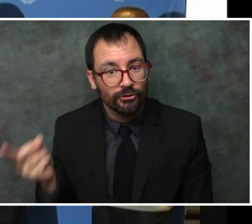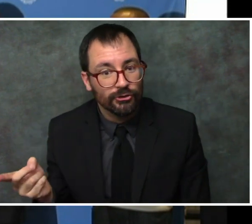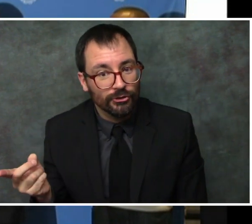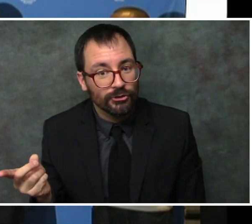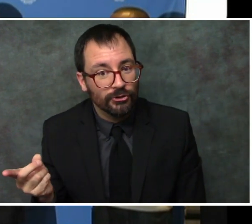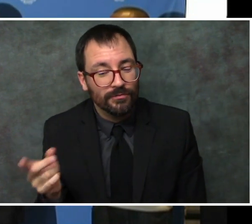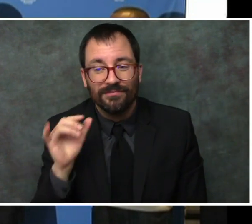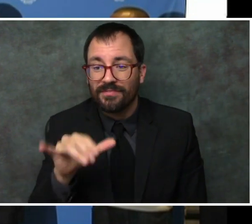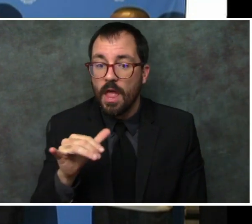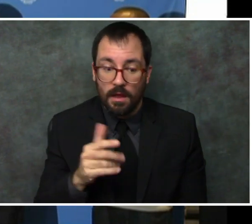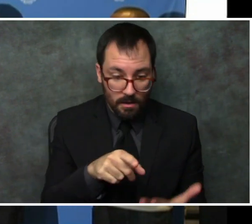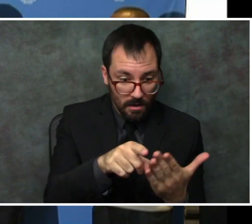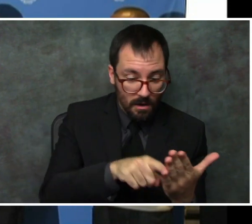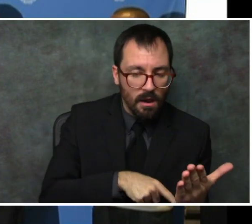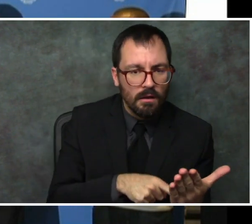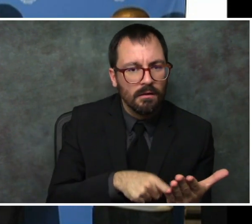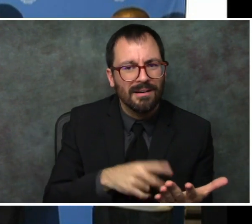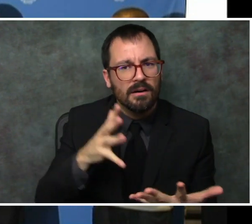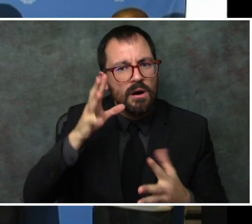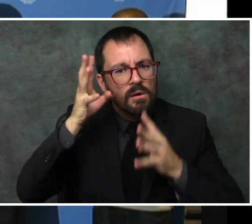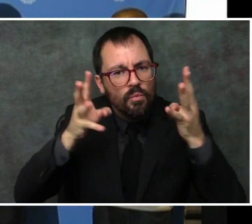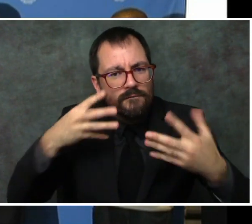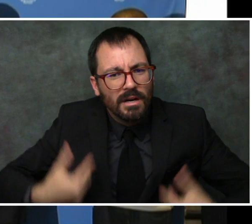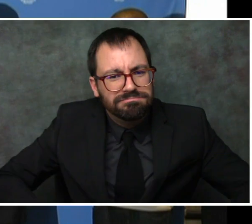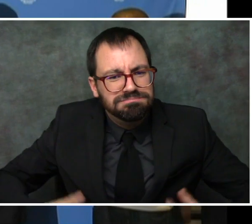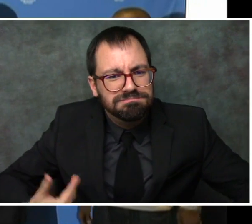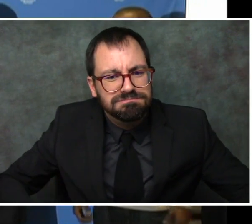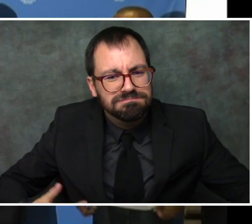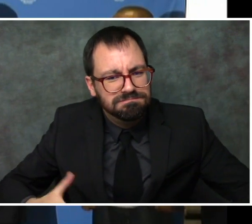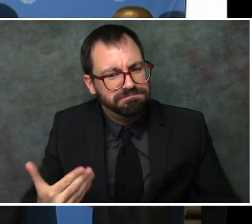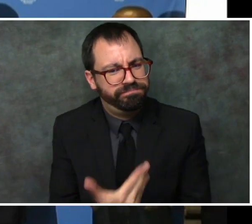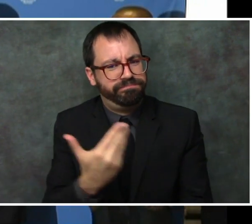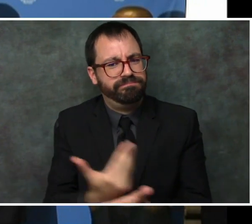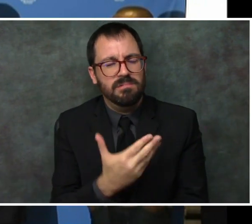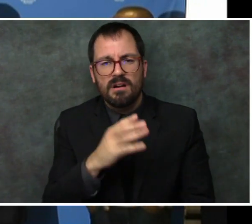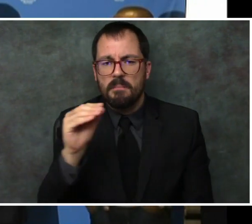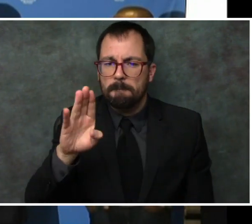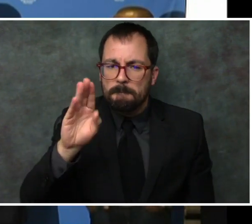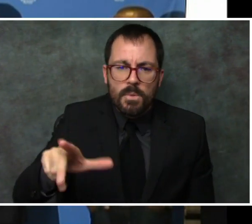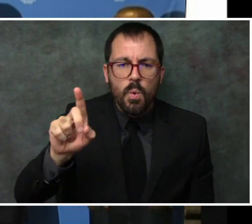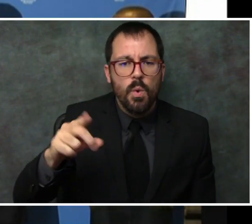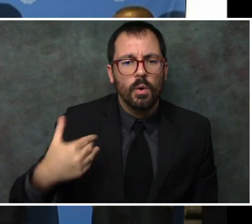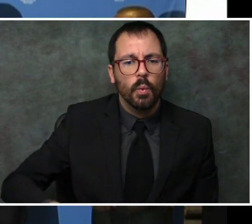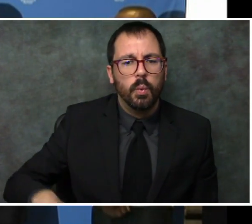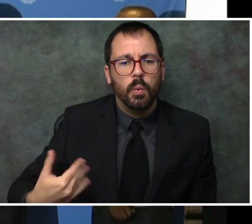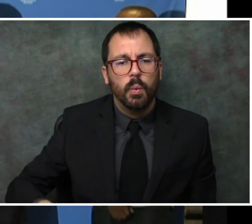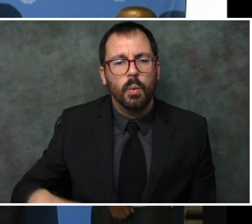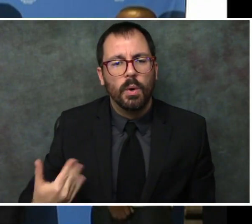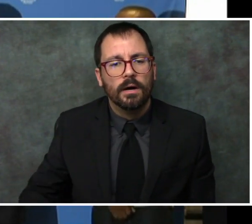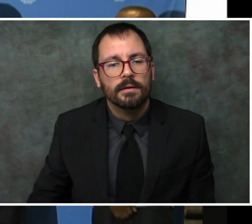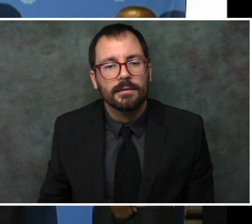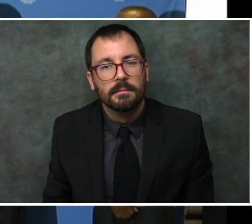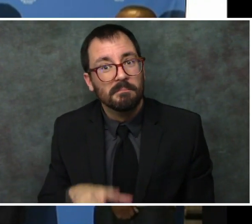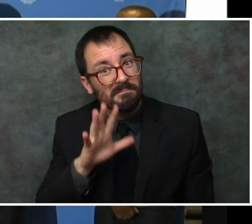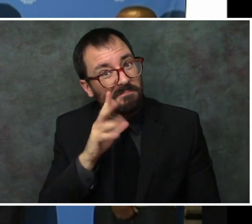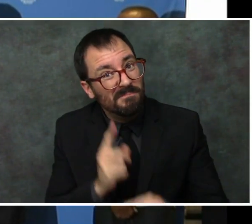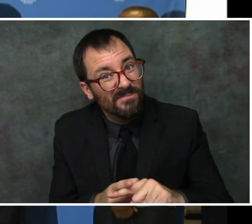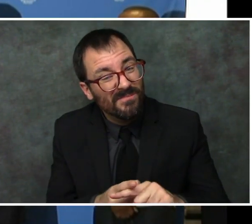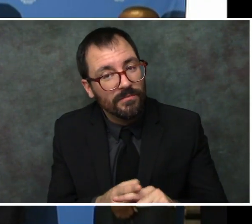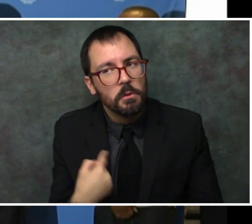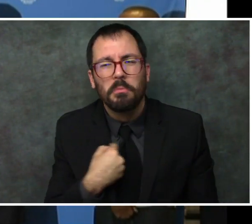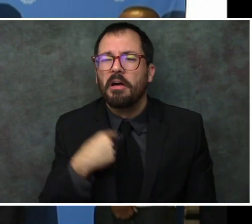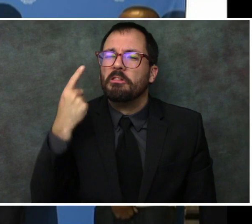us even further than we thought was possible even a year ago. And so I do want